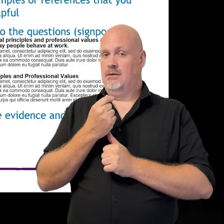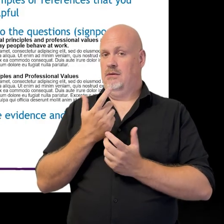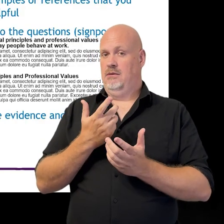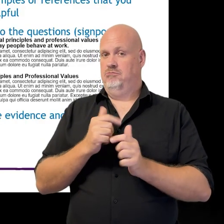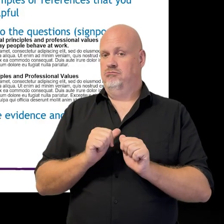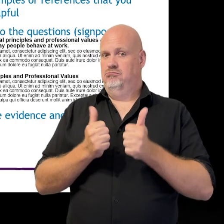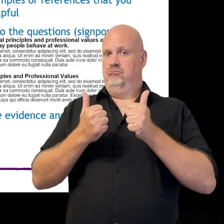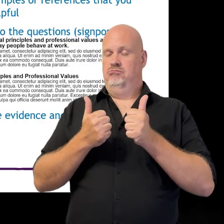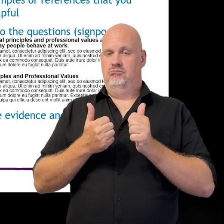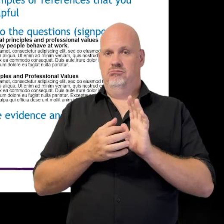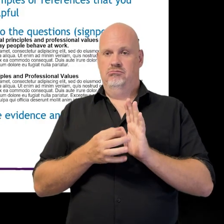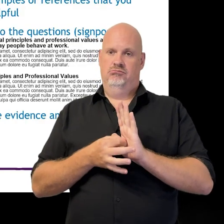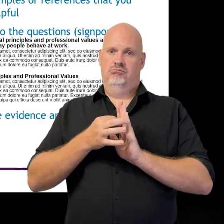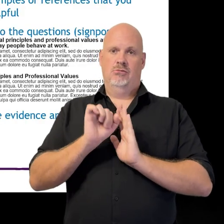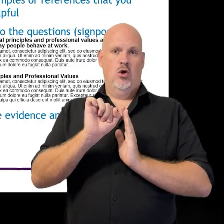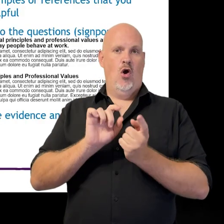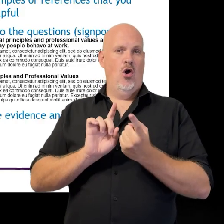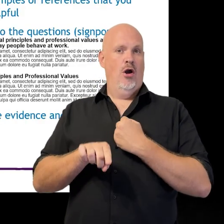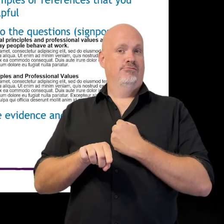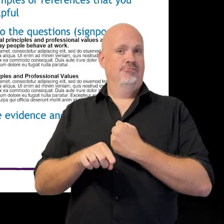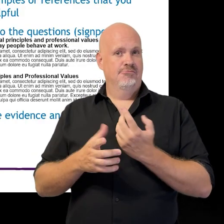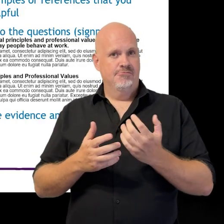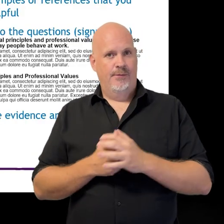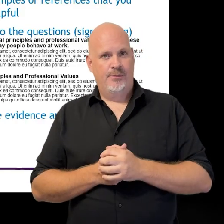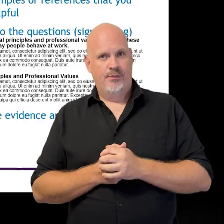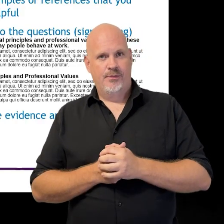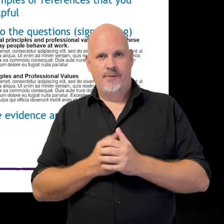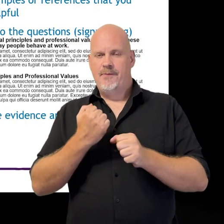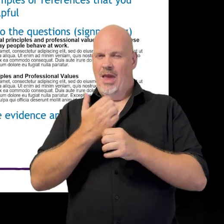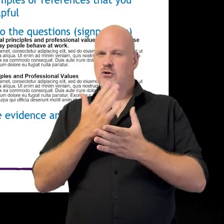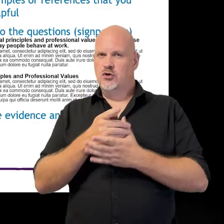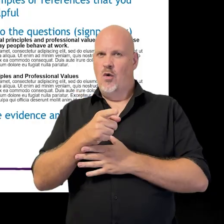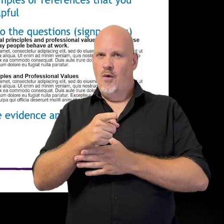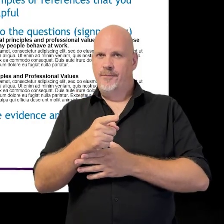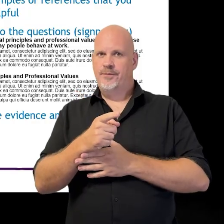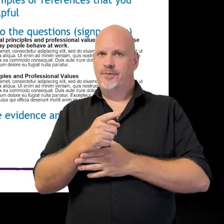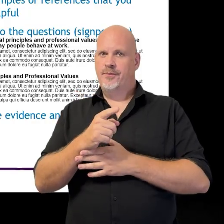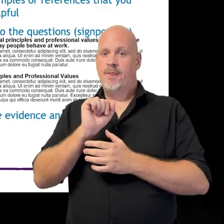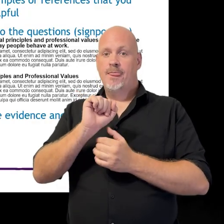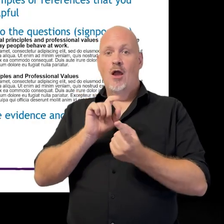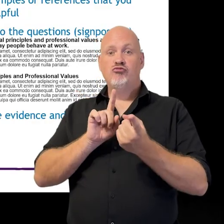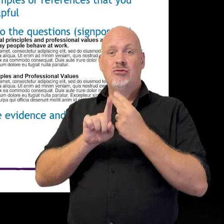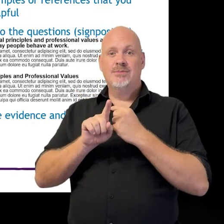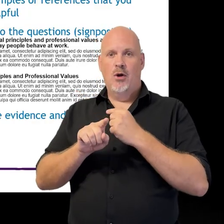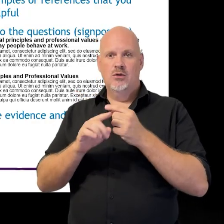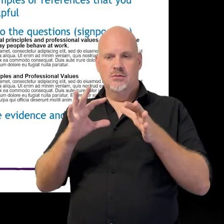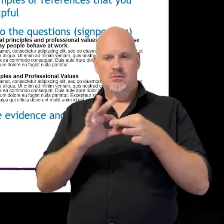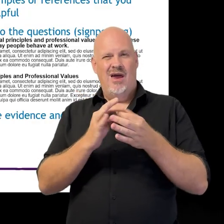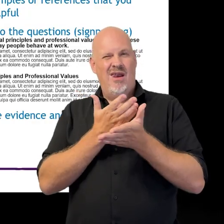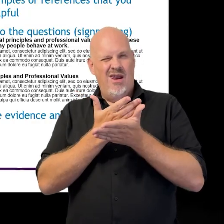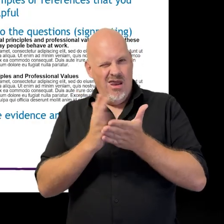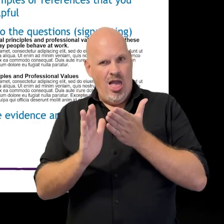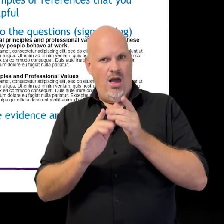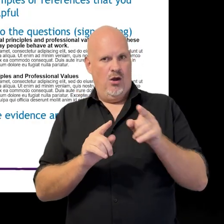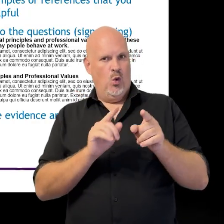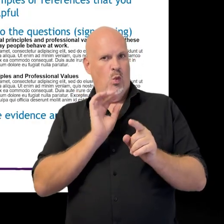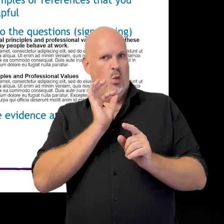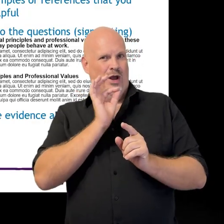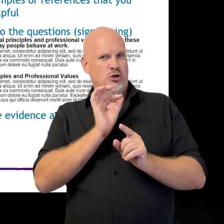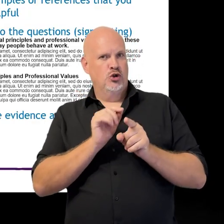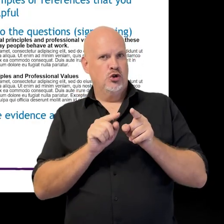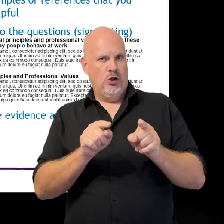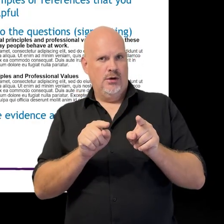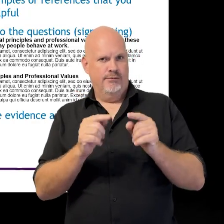response. Make sure that you clearly link your responses to the questions. Make sure it's obvious to